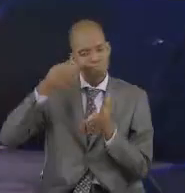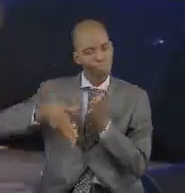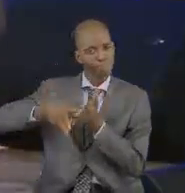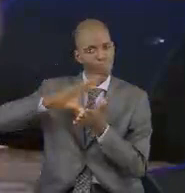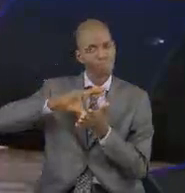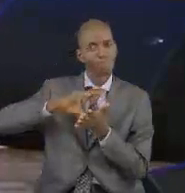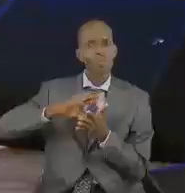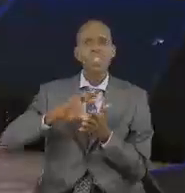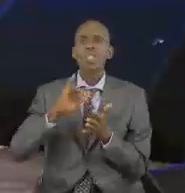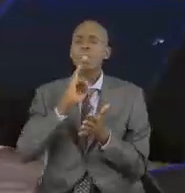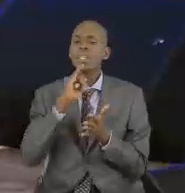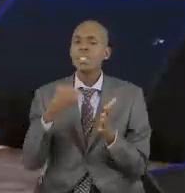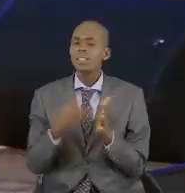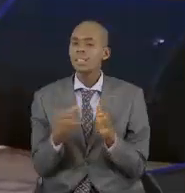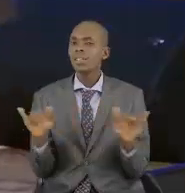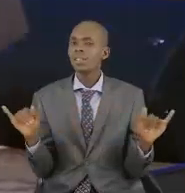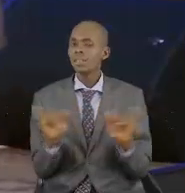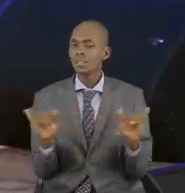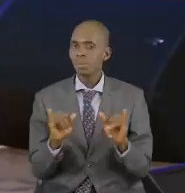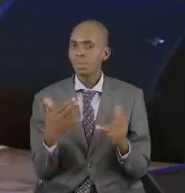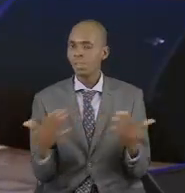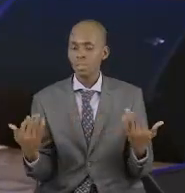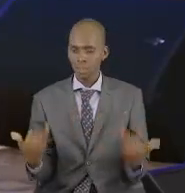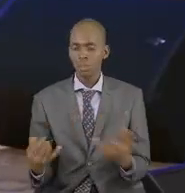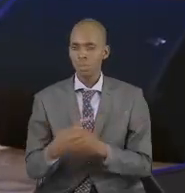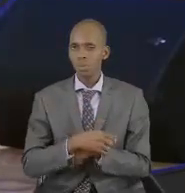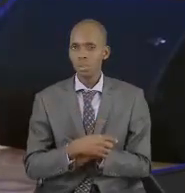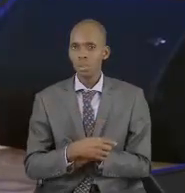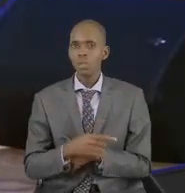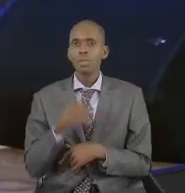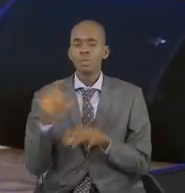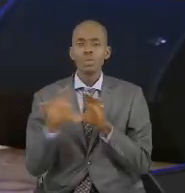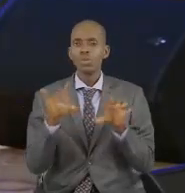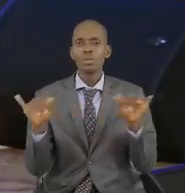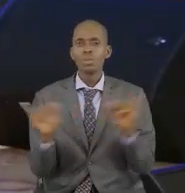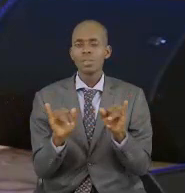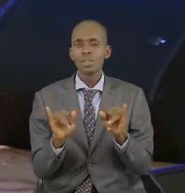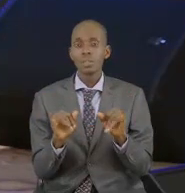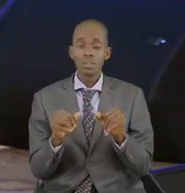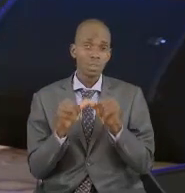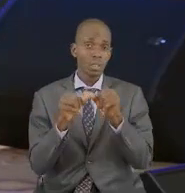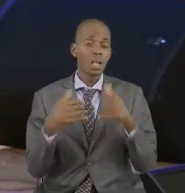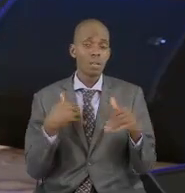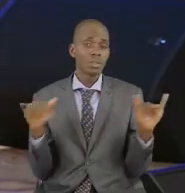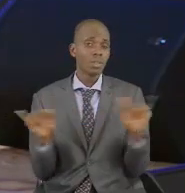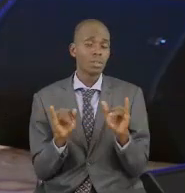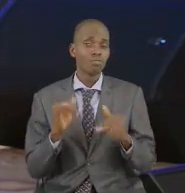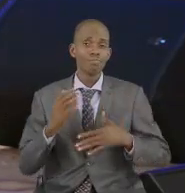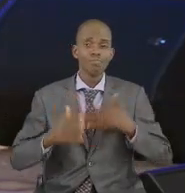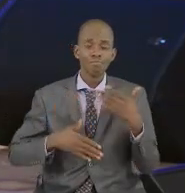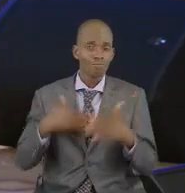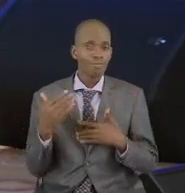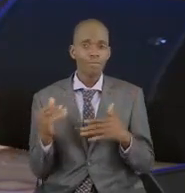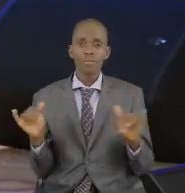still like that today? Do you still have the same joy and the same peace and the